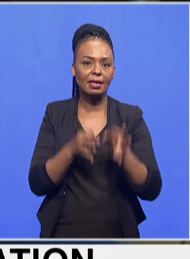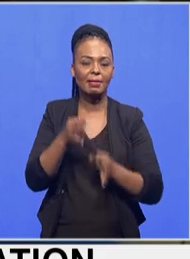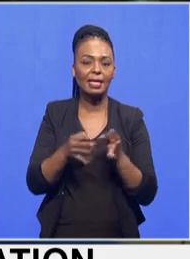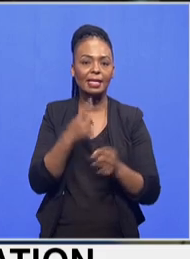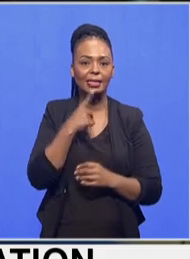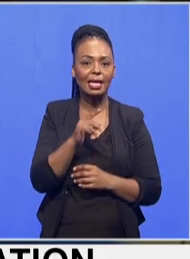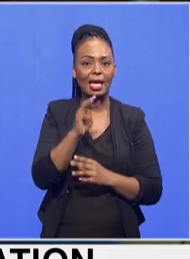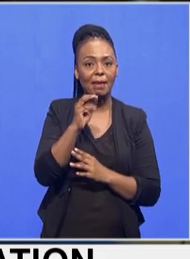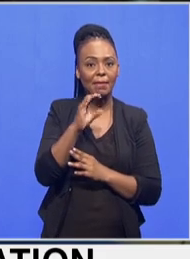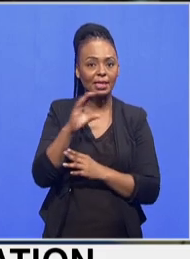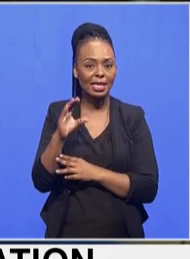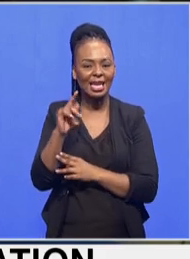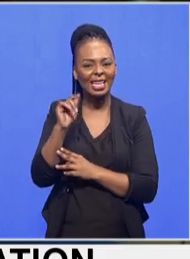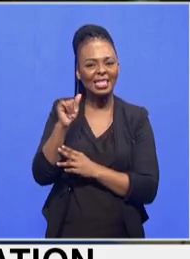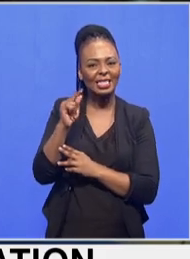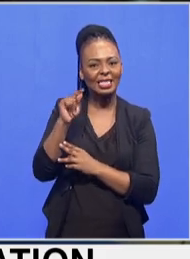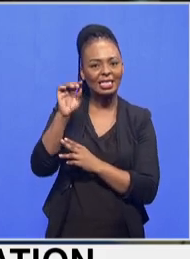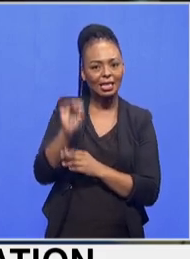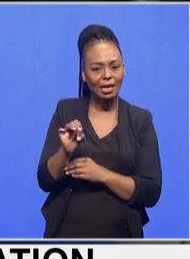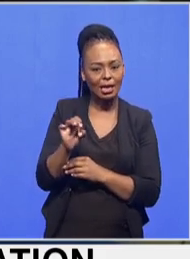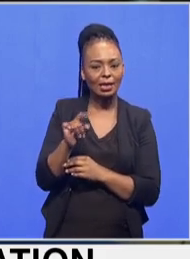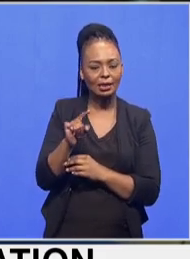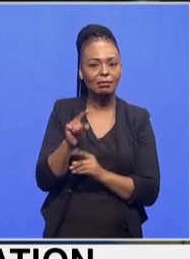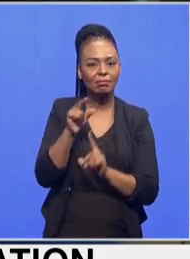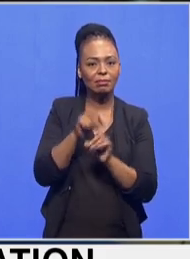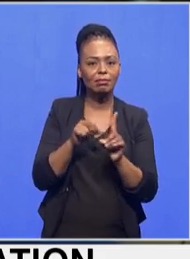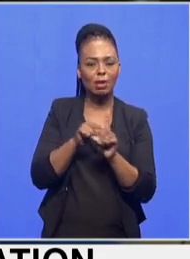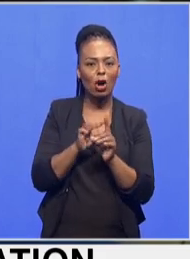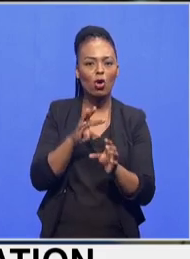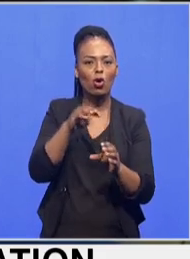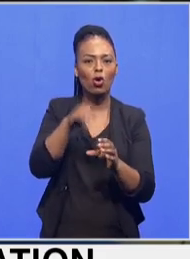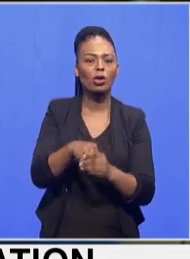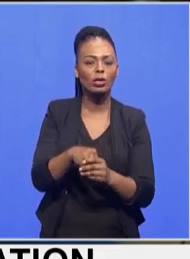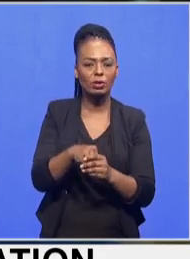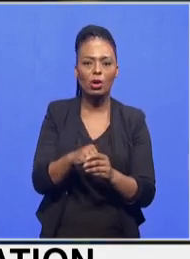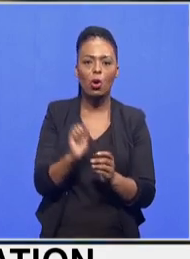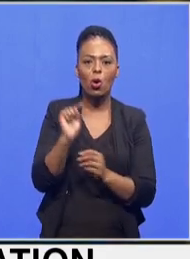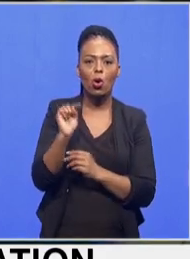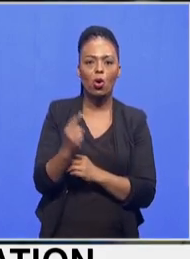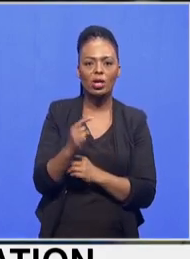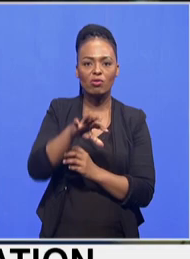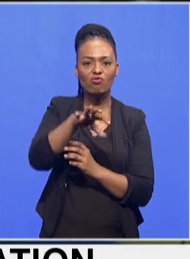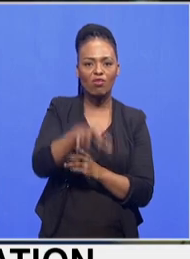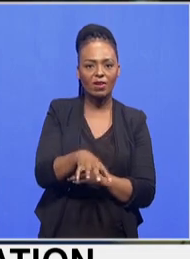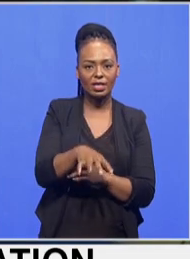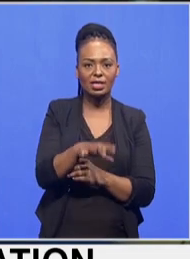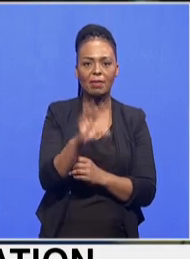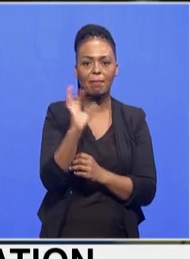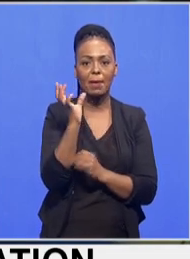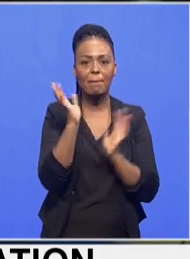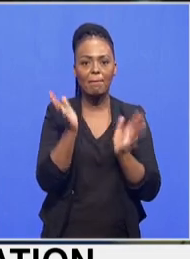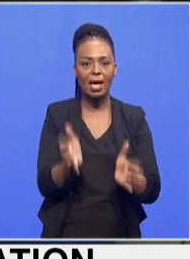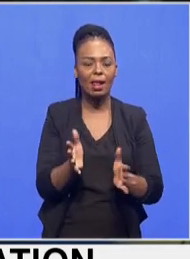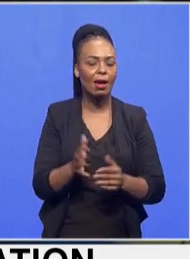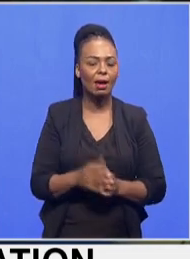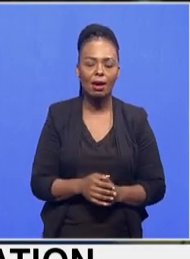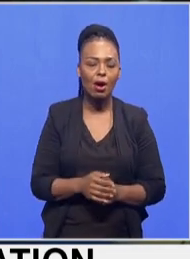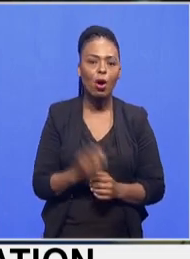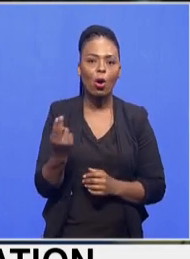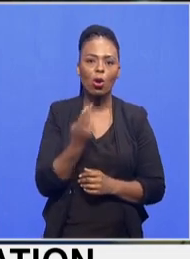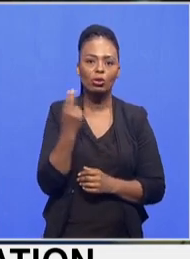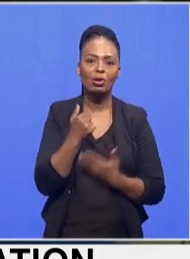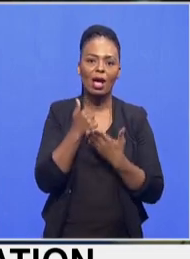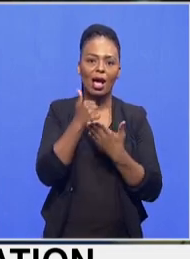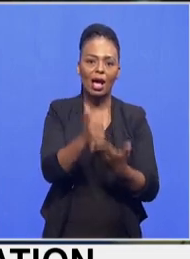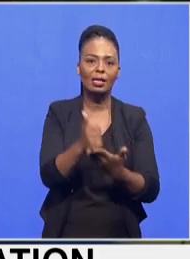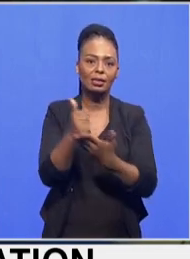Tate Makgoe, his inclusion, or rather his contribution, was not just in the province, but he was also assisting